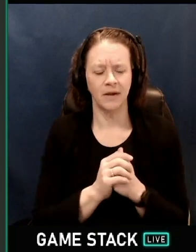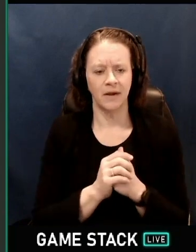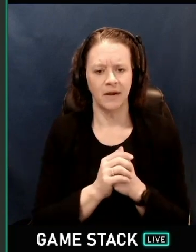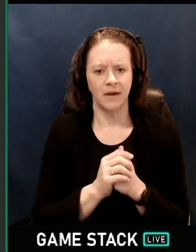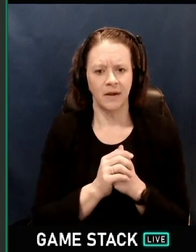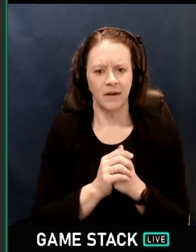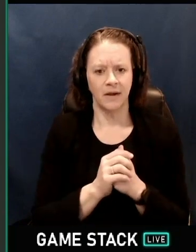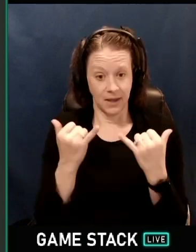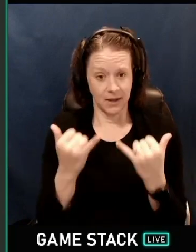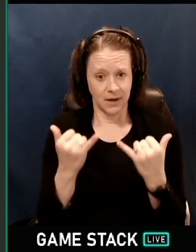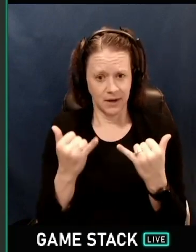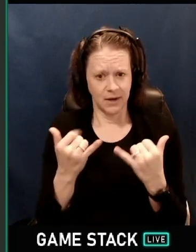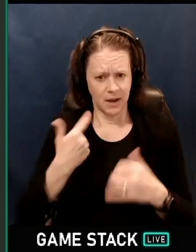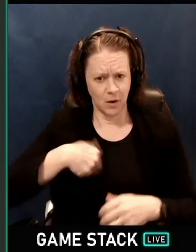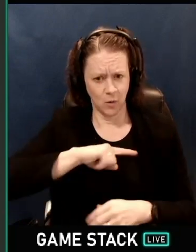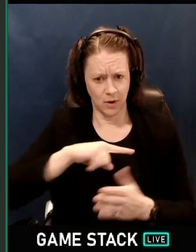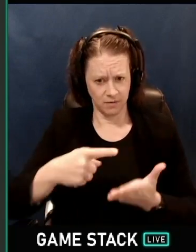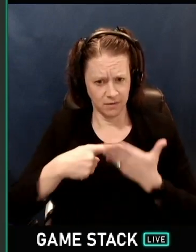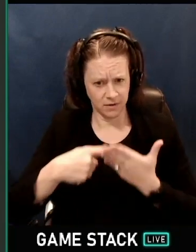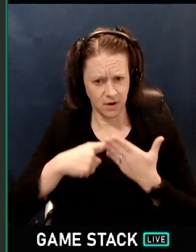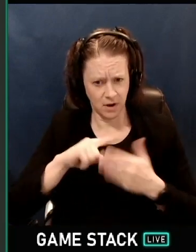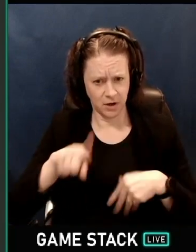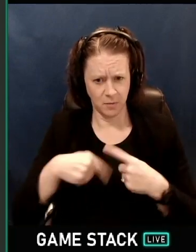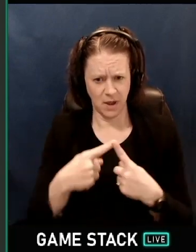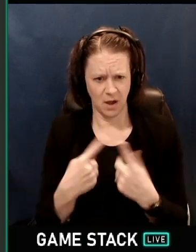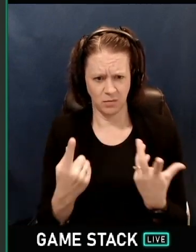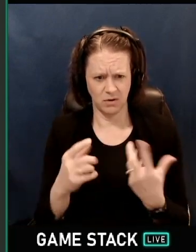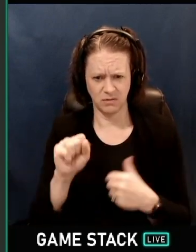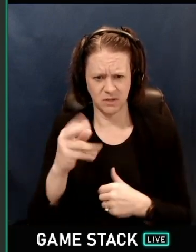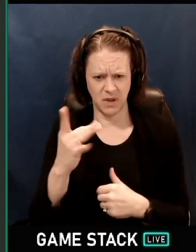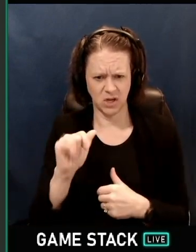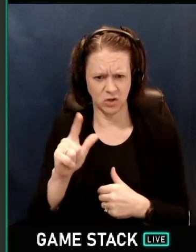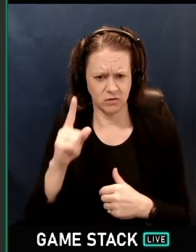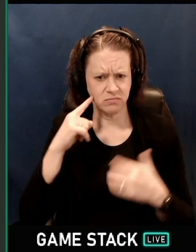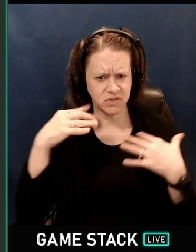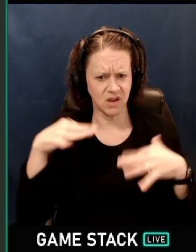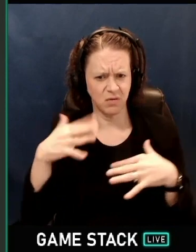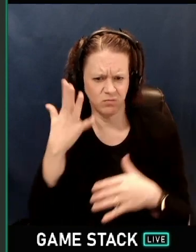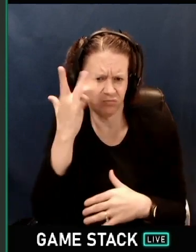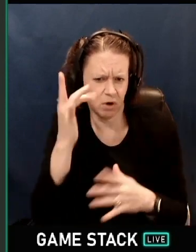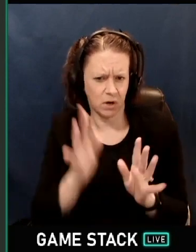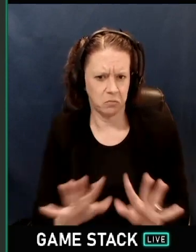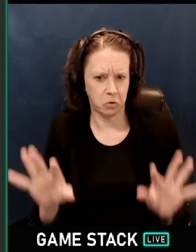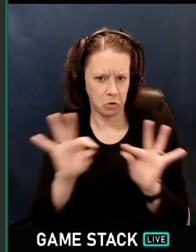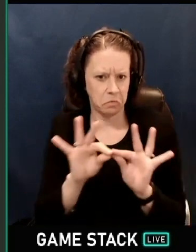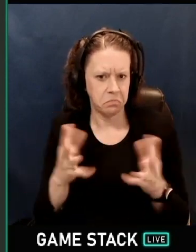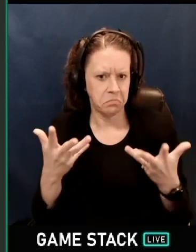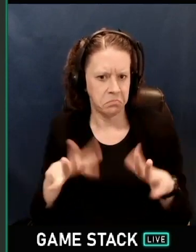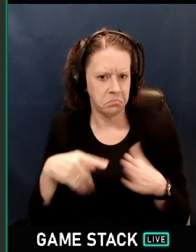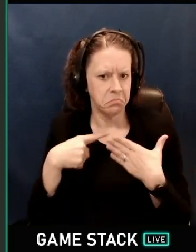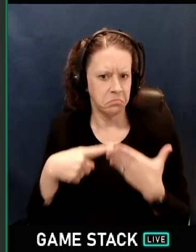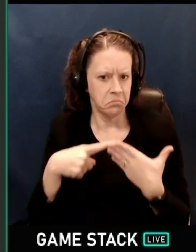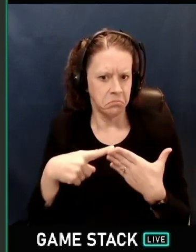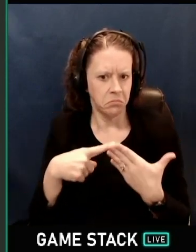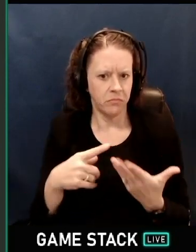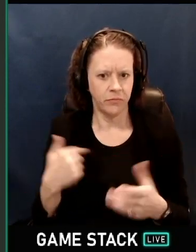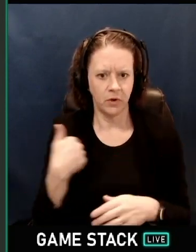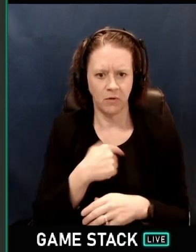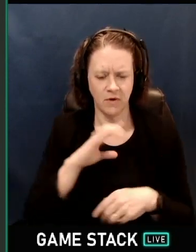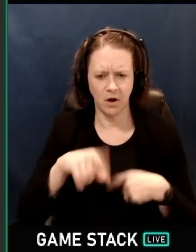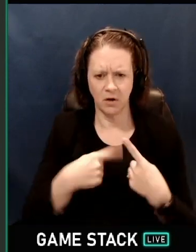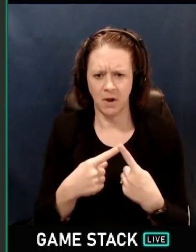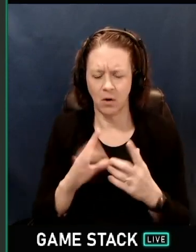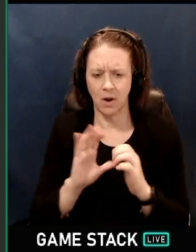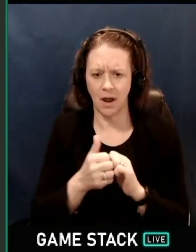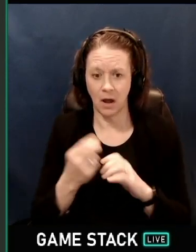now we've talked about why spatial sound can be important, how users might listen to